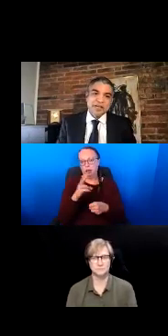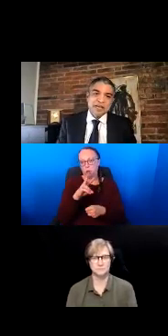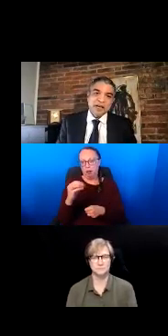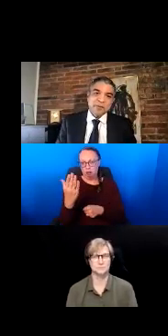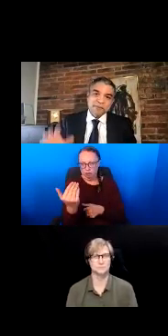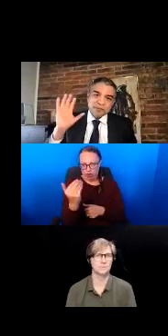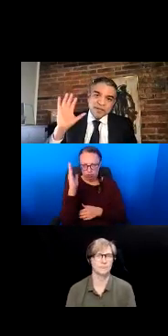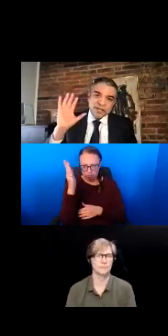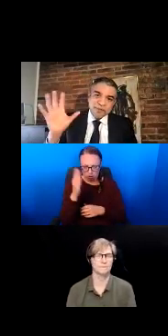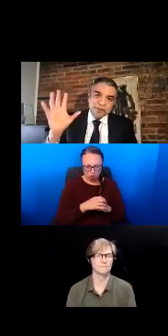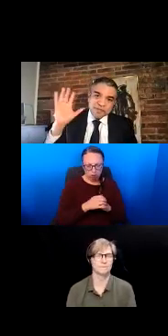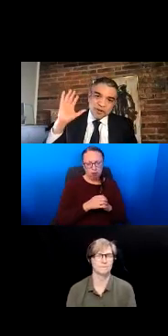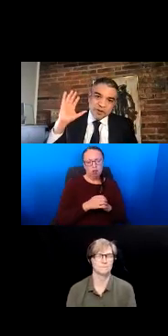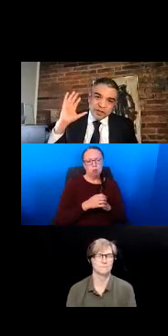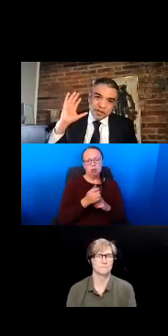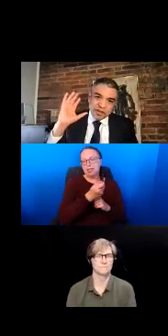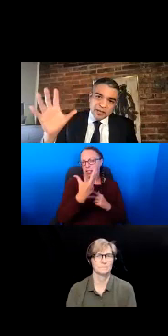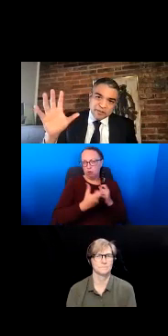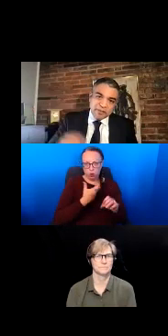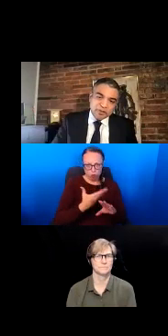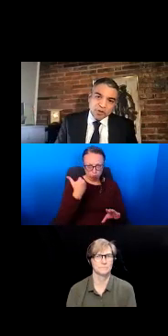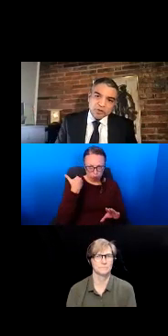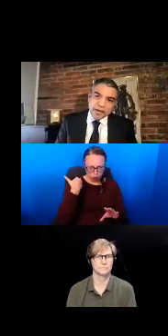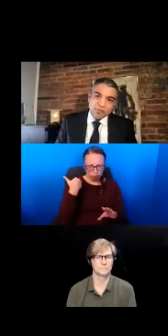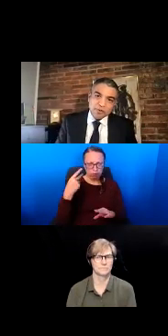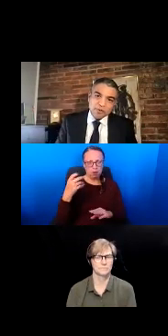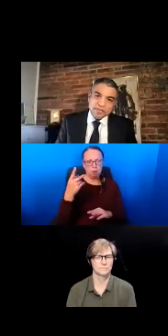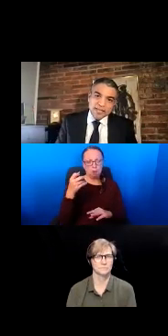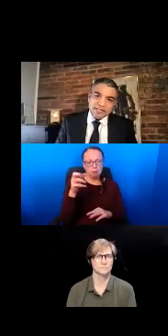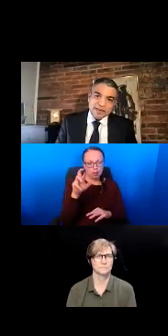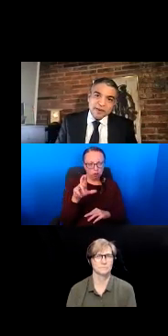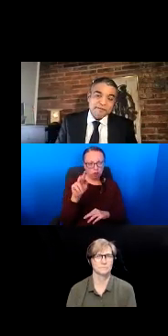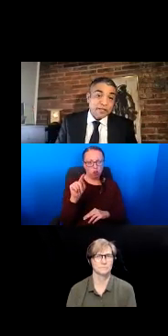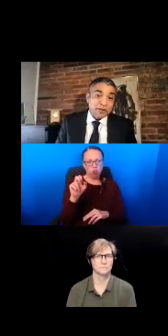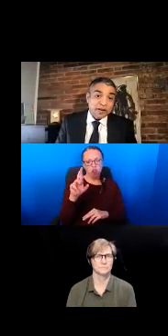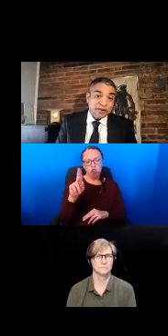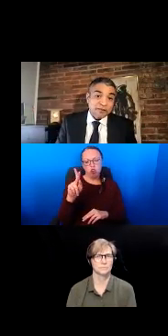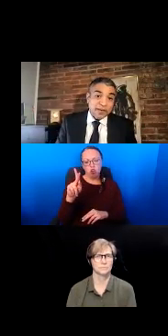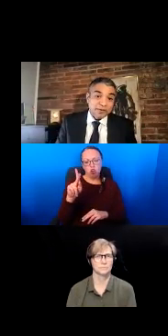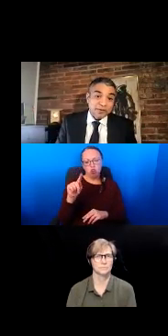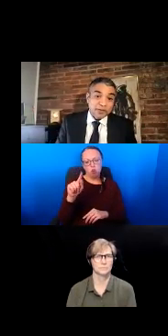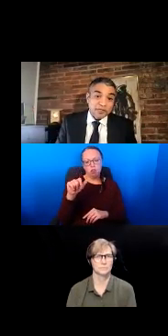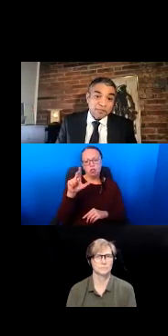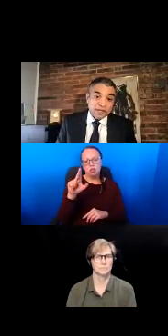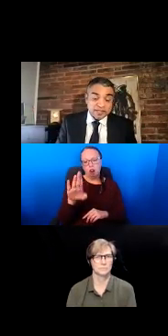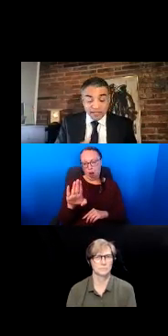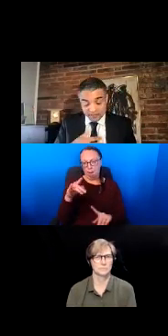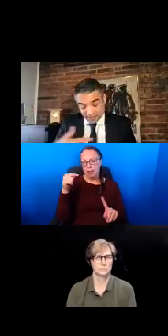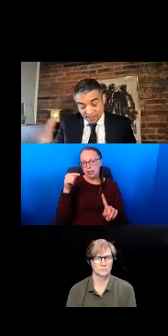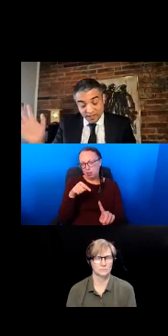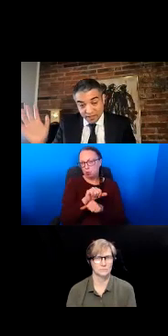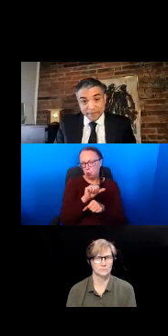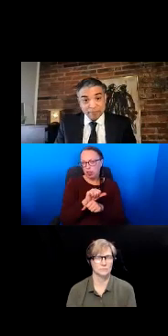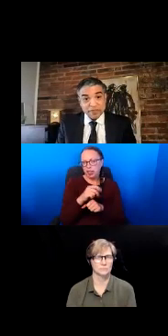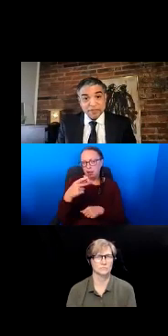of it. But a number of years ago, Peter Turkeltaub, who was at that time a fellow in cognitive behavioral neurology at Penn, has since